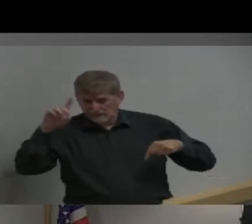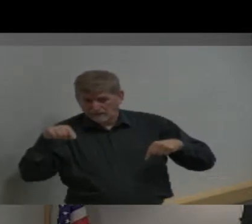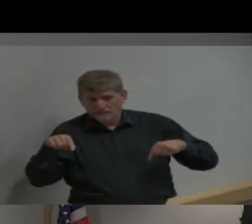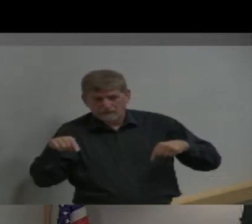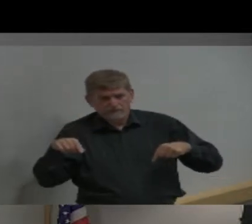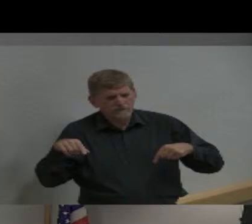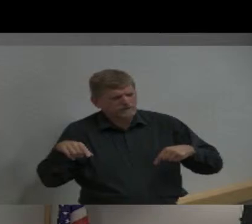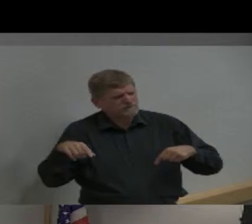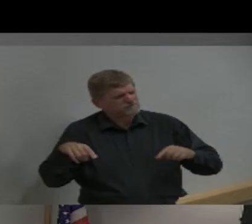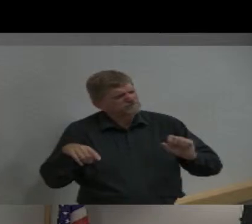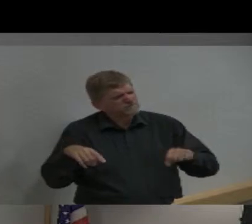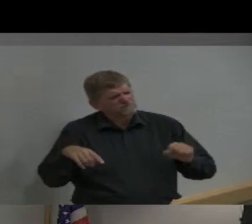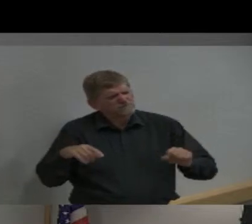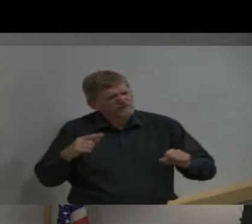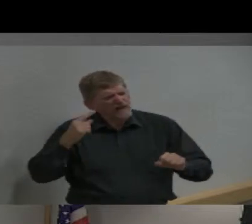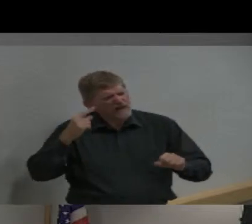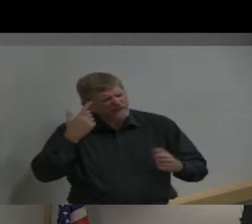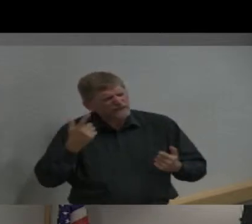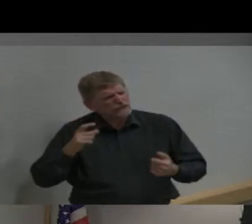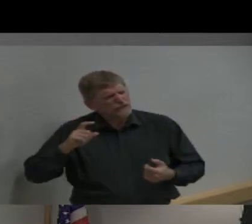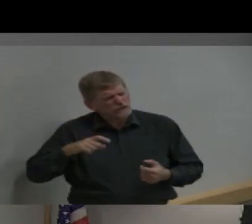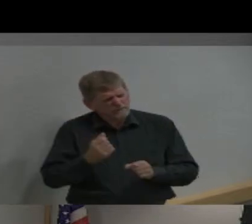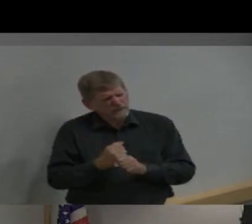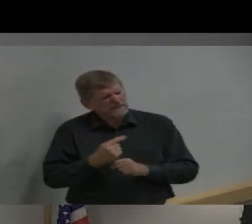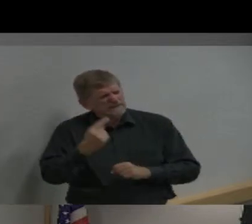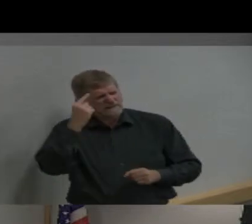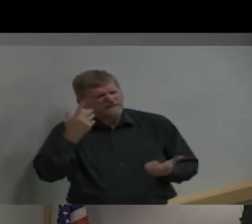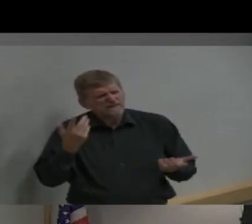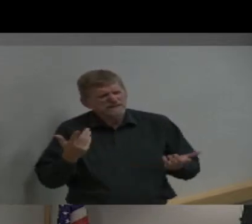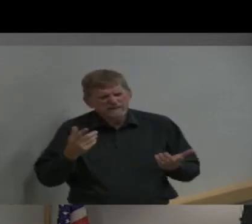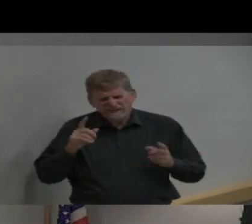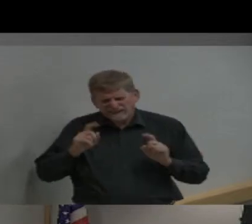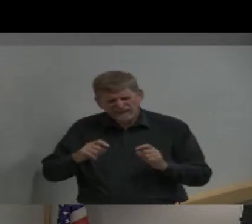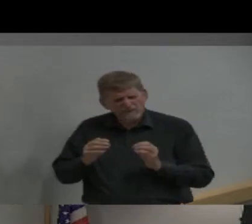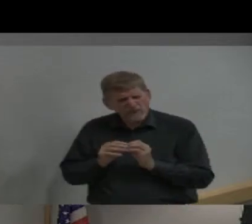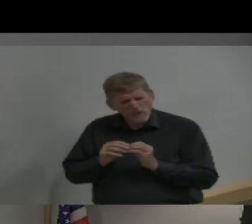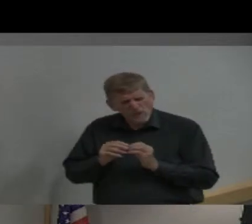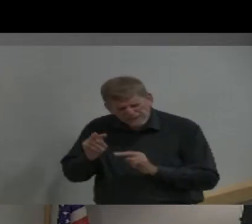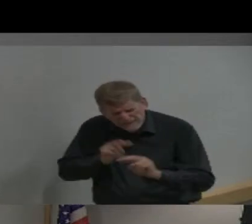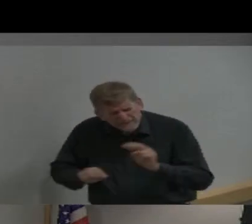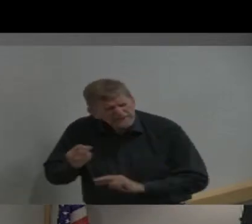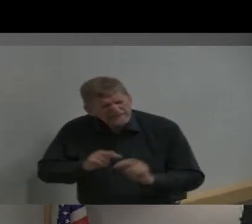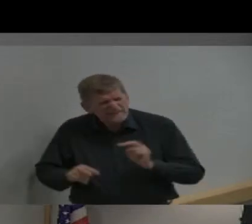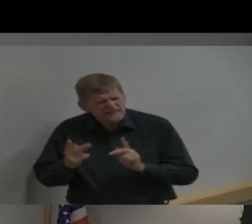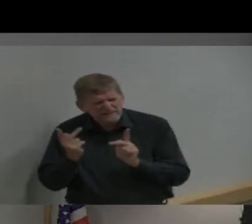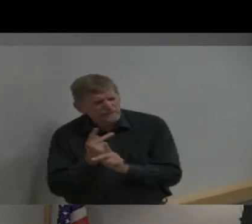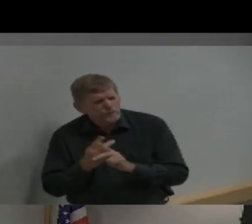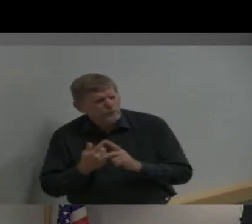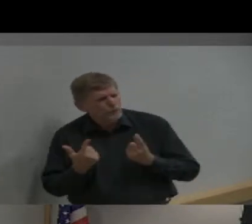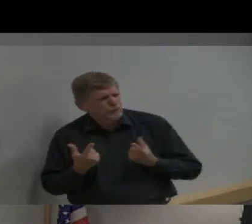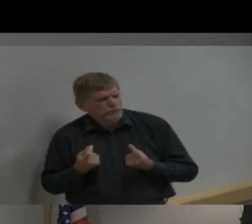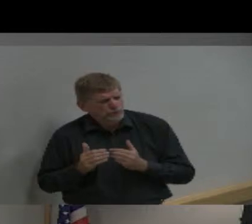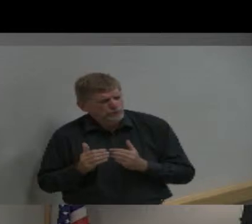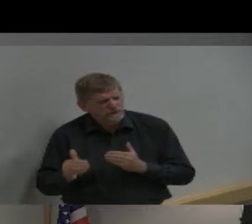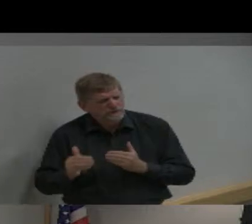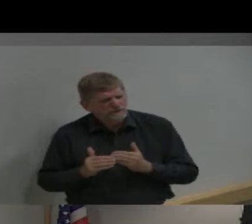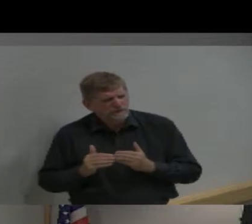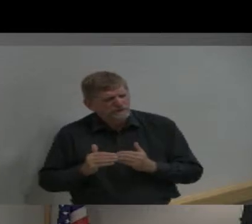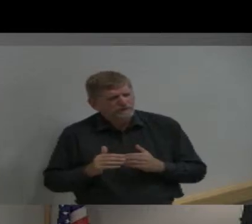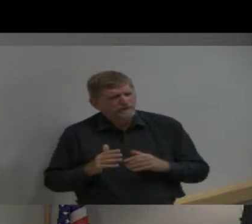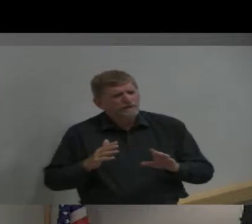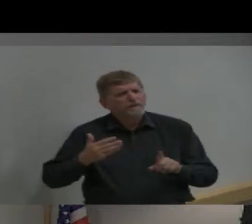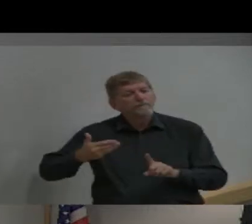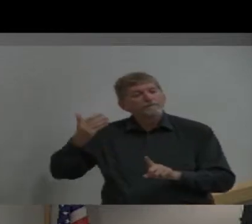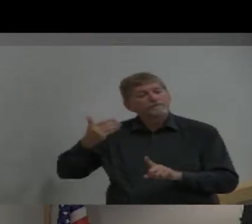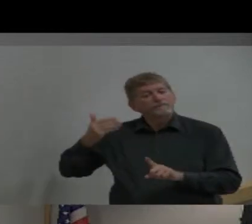to look at some of the measures that were in place in previous back on track stages